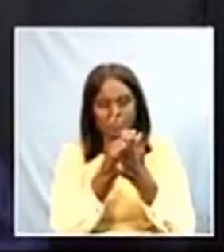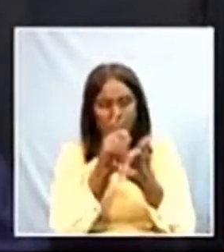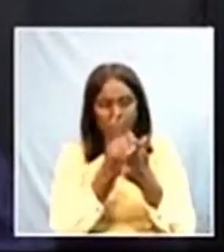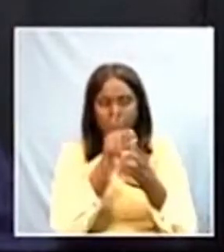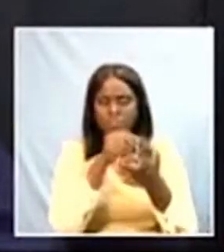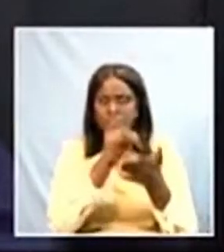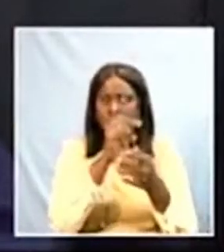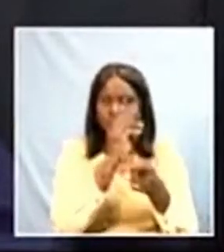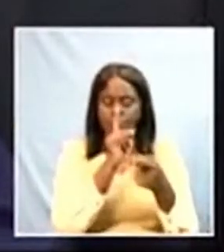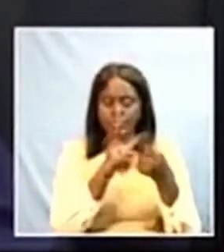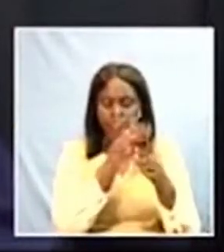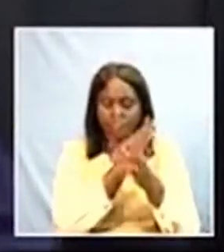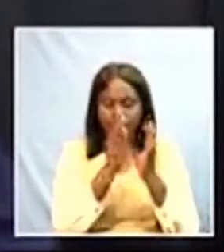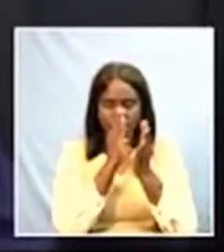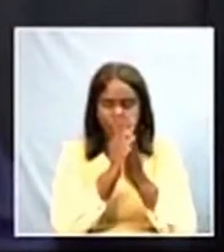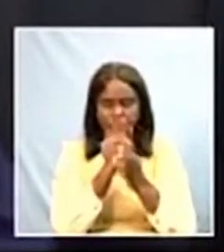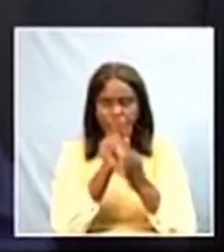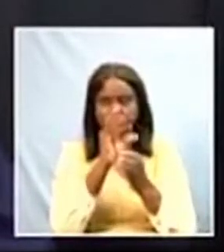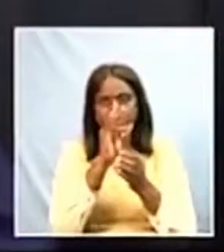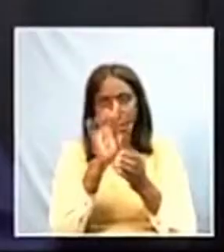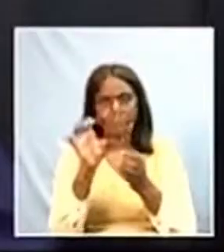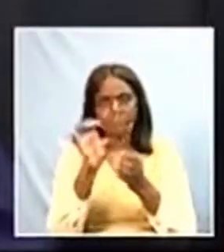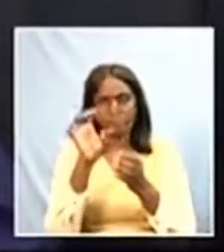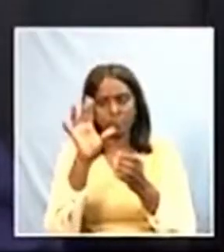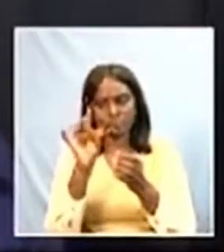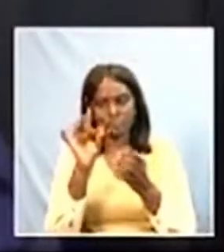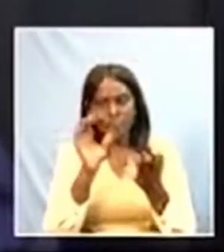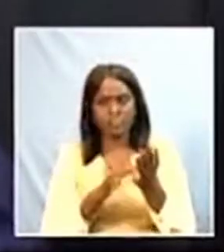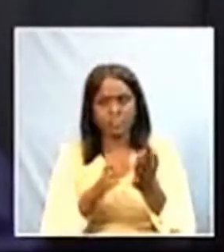to the contractor there is